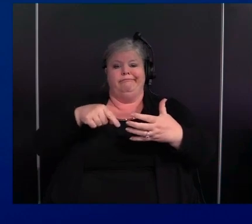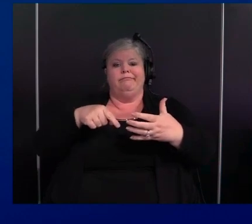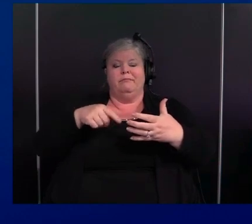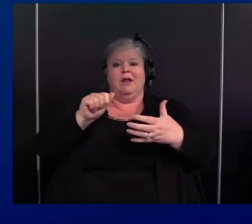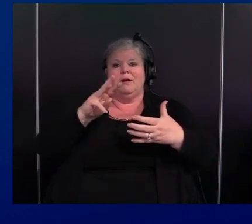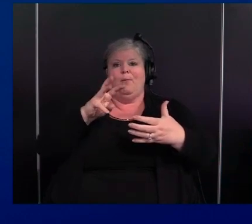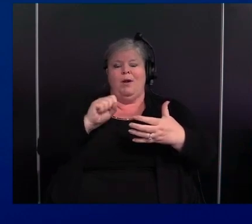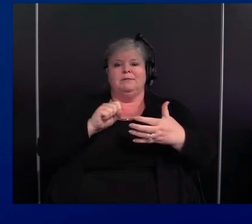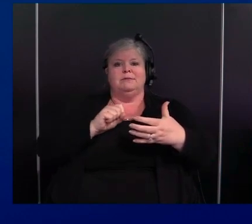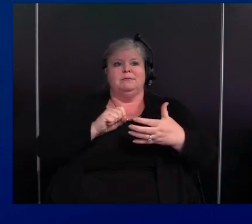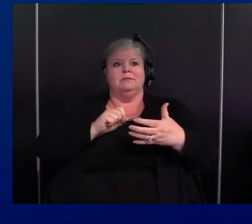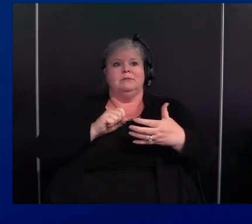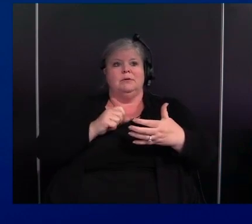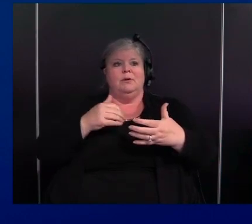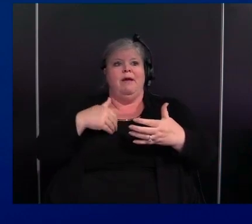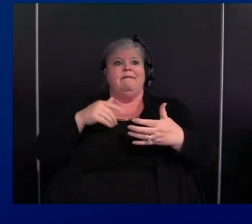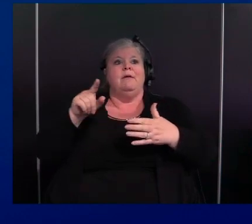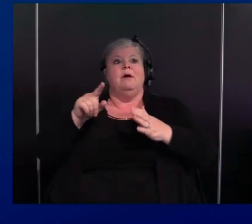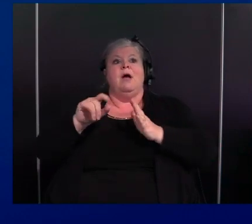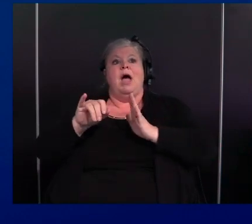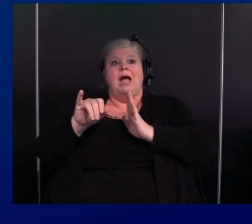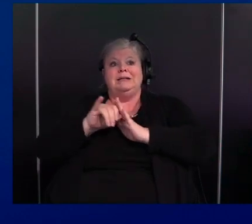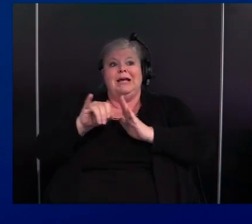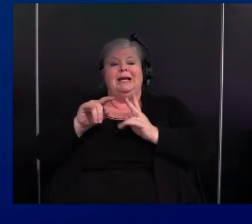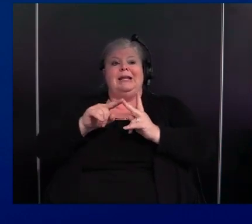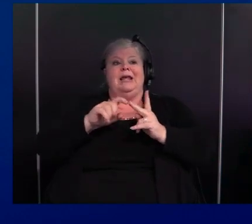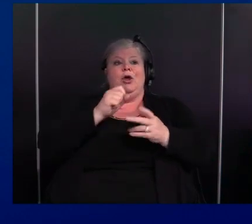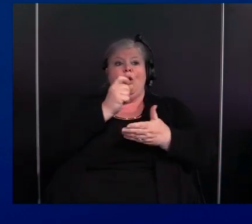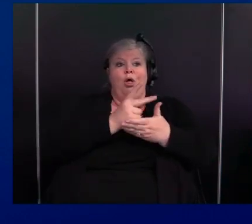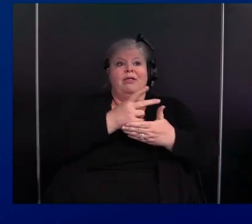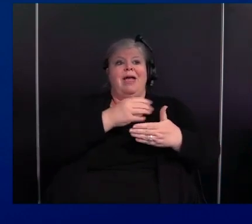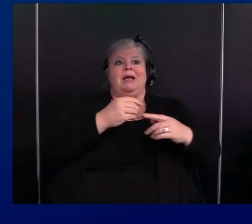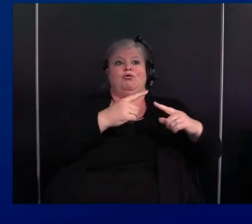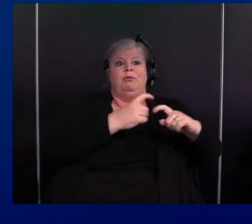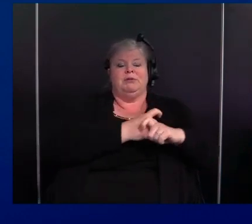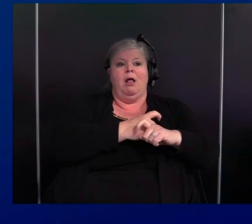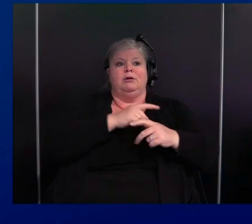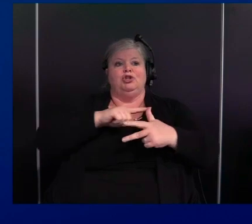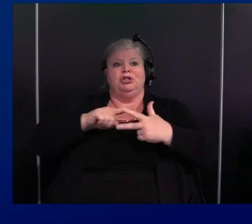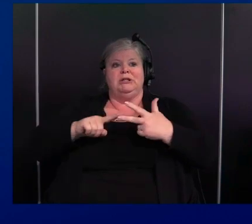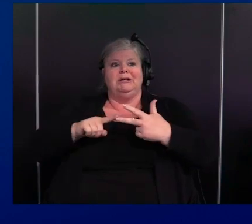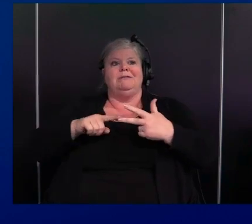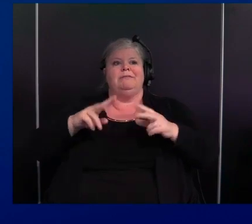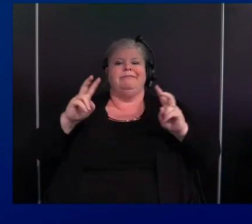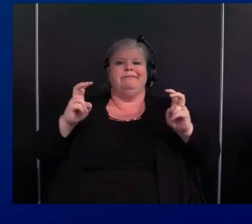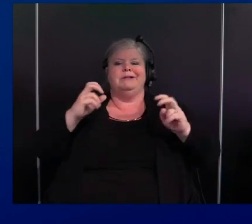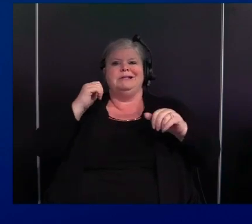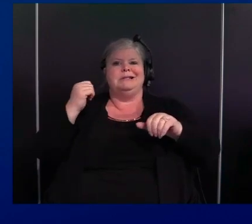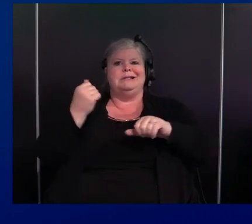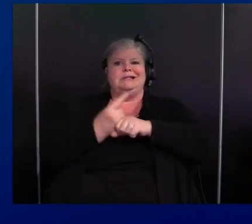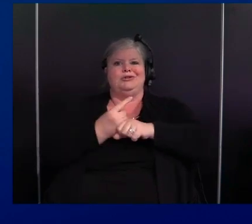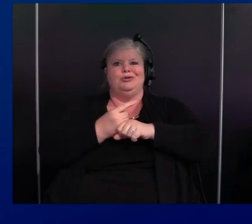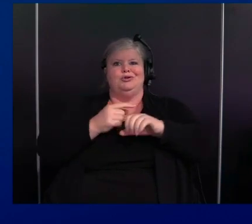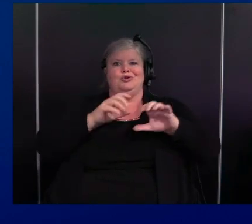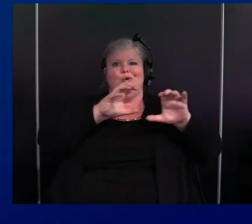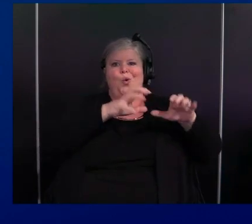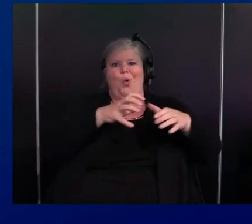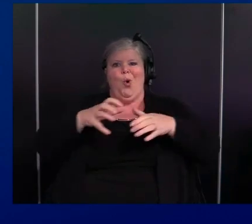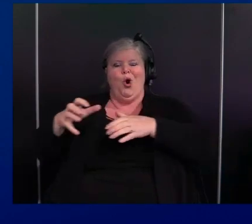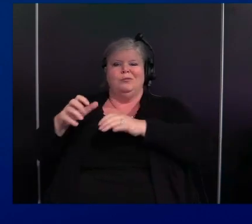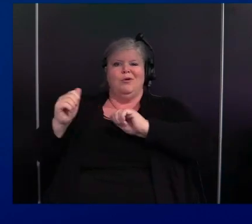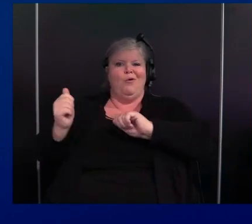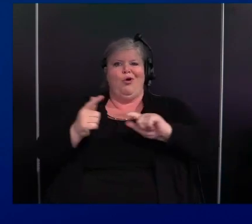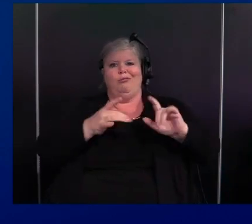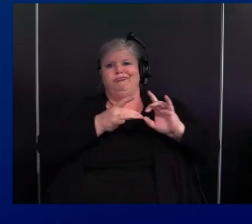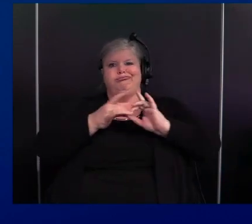we have identity, authentication, and cryptography. So sister orgs, if you will. Yeah. You're all friends. We're all friends. It